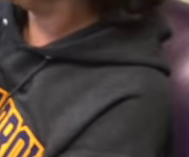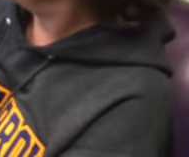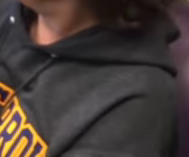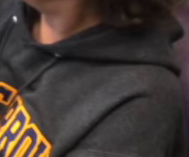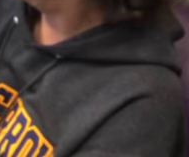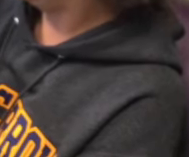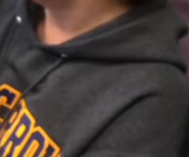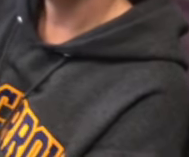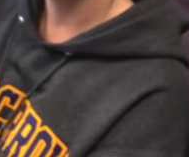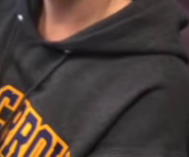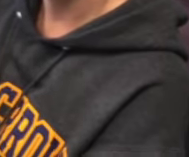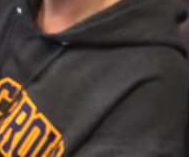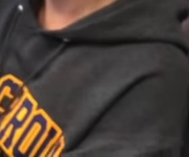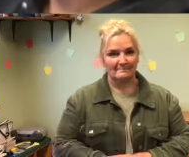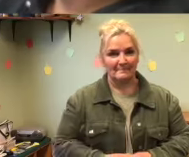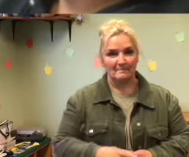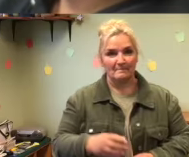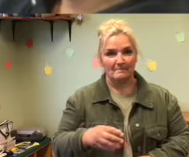books. Yeah.